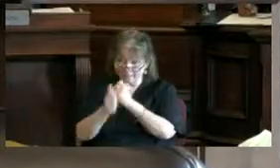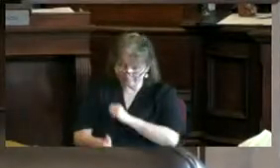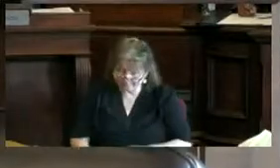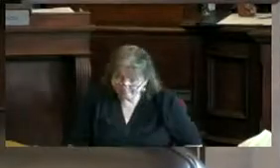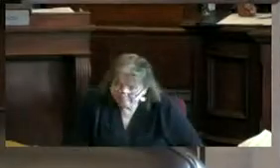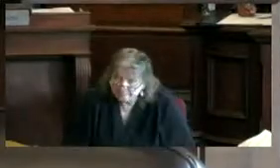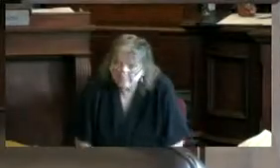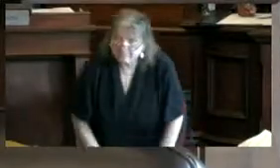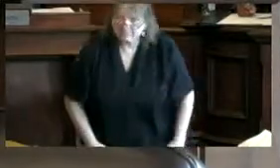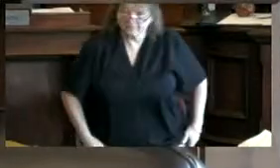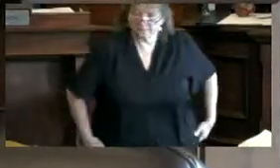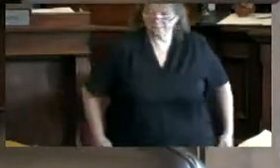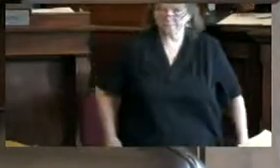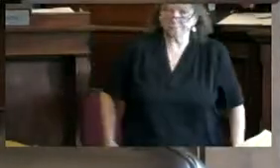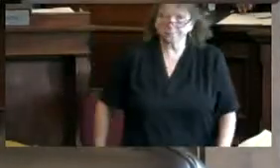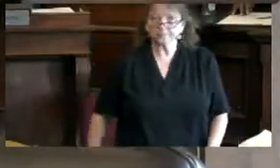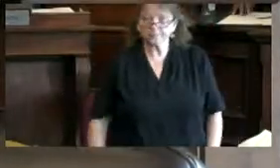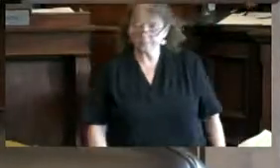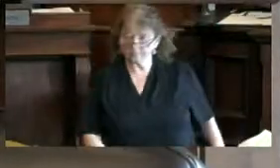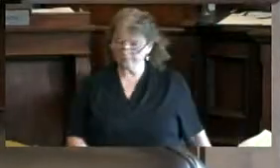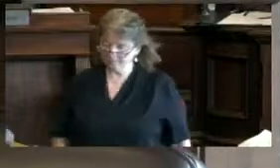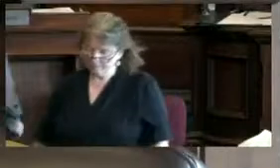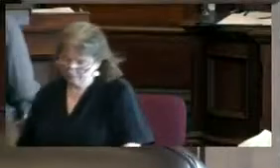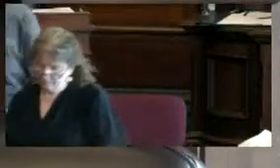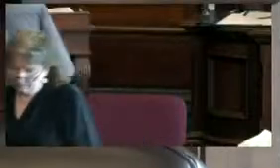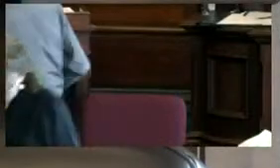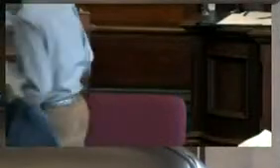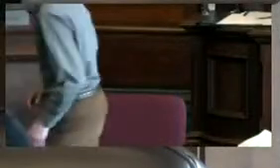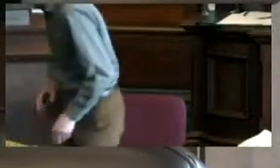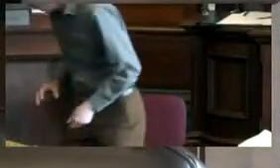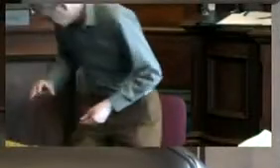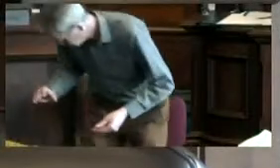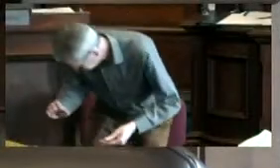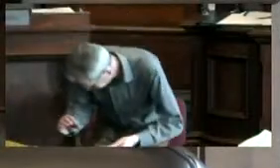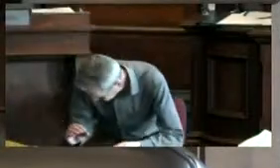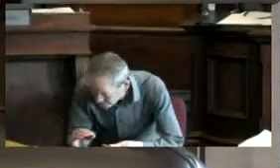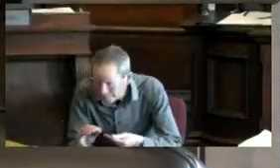carries. Introductory number 103, amending ordinance number